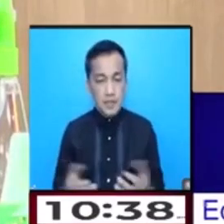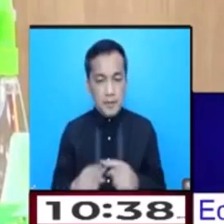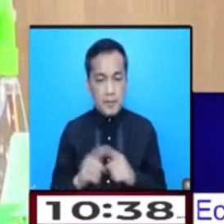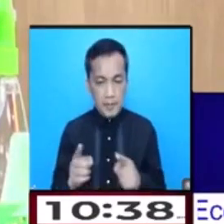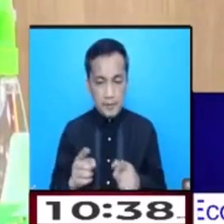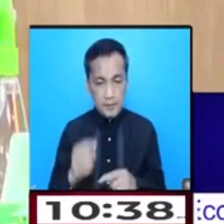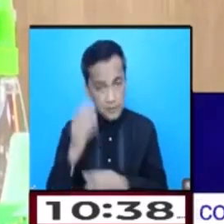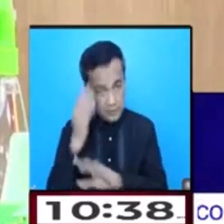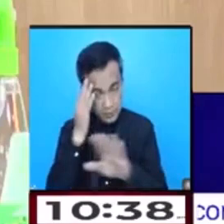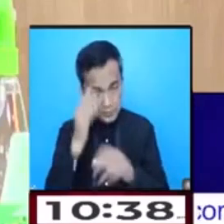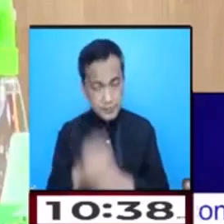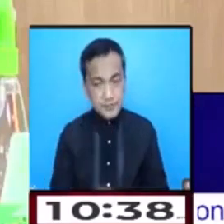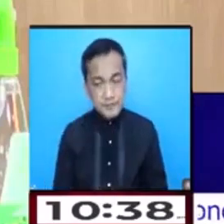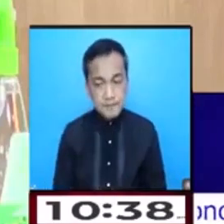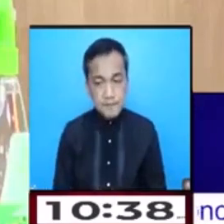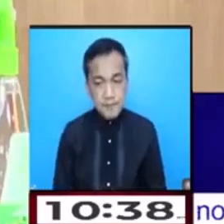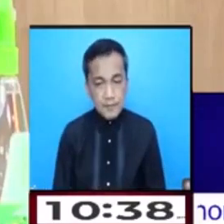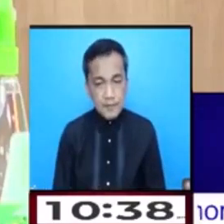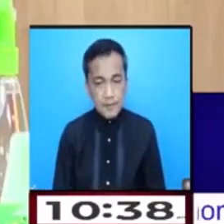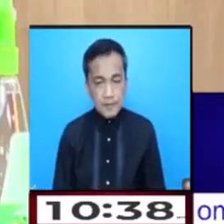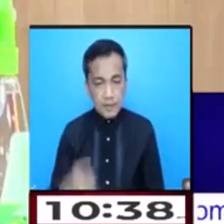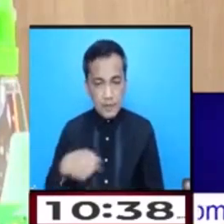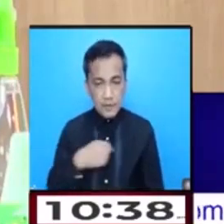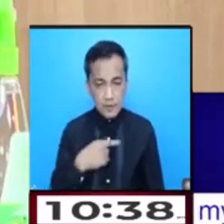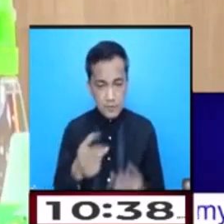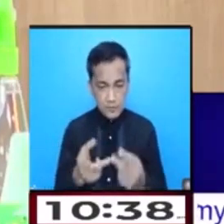Our position is that